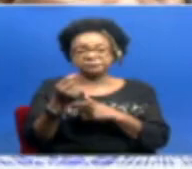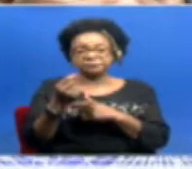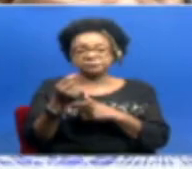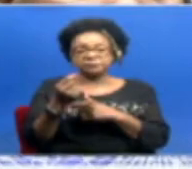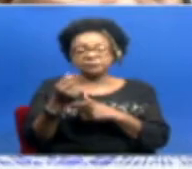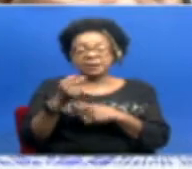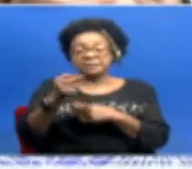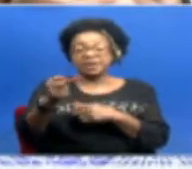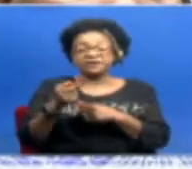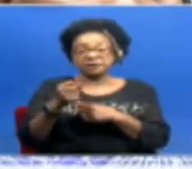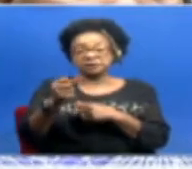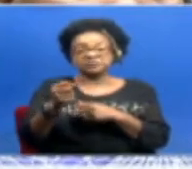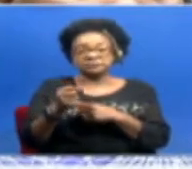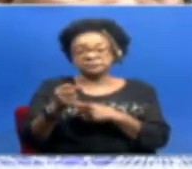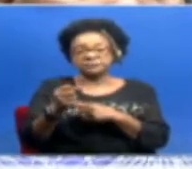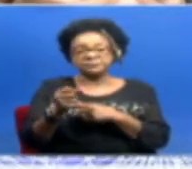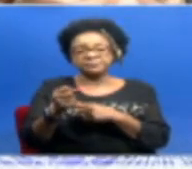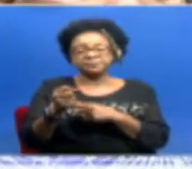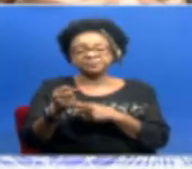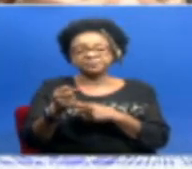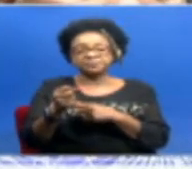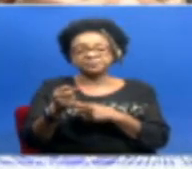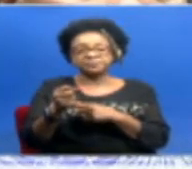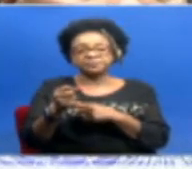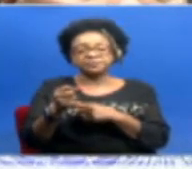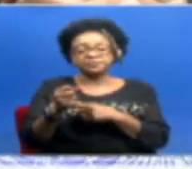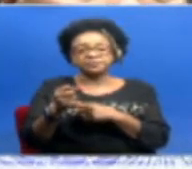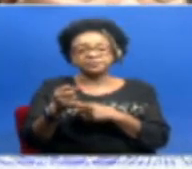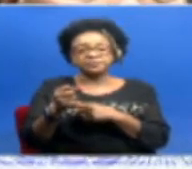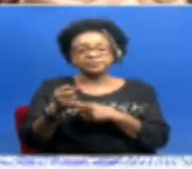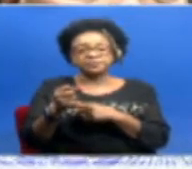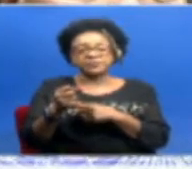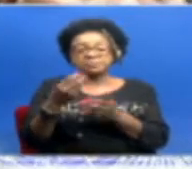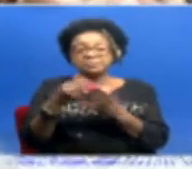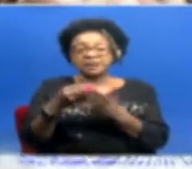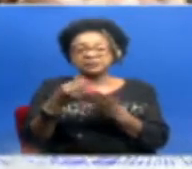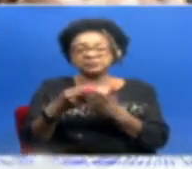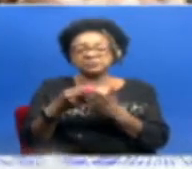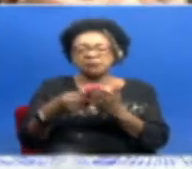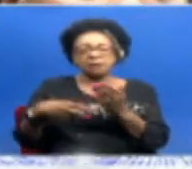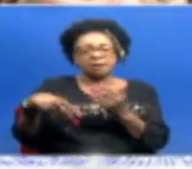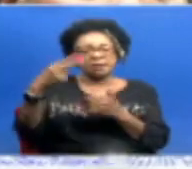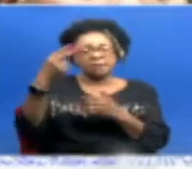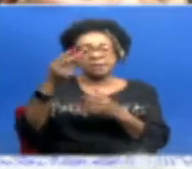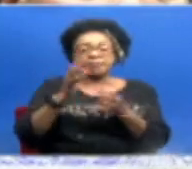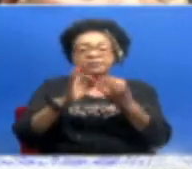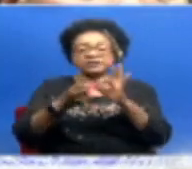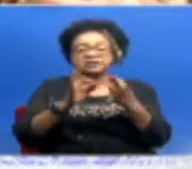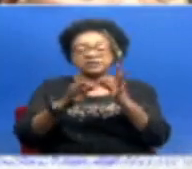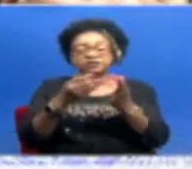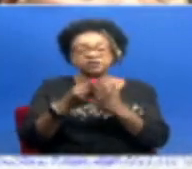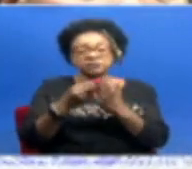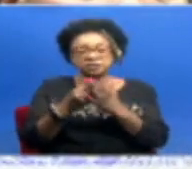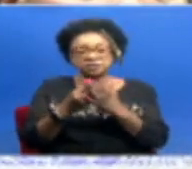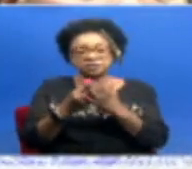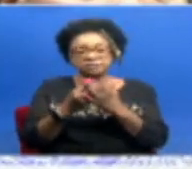Paraffin exposed Kenya Kwanza when its price went up by 33 shillings.